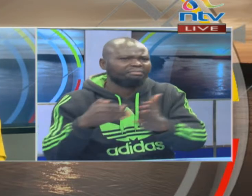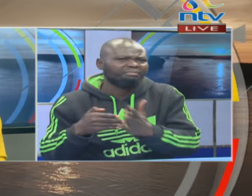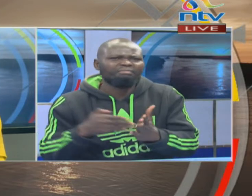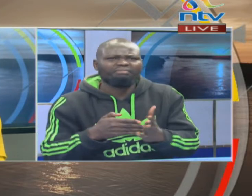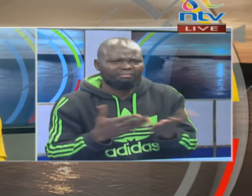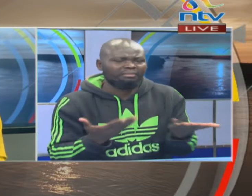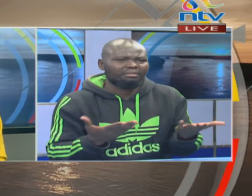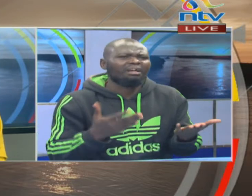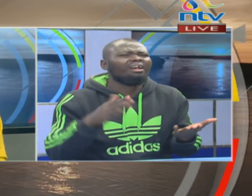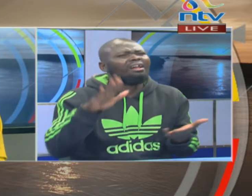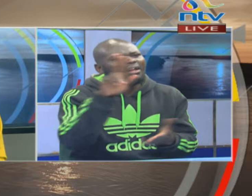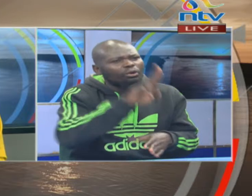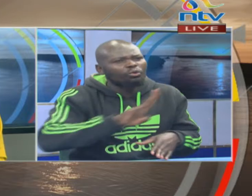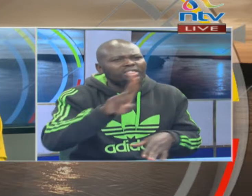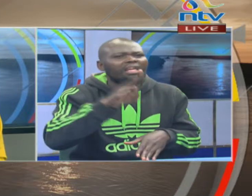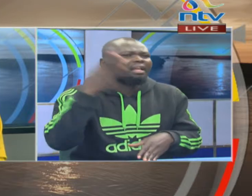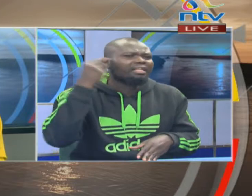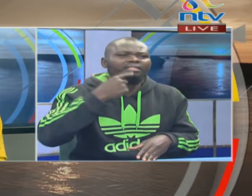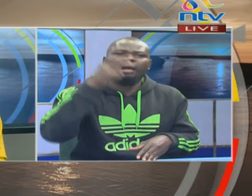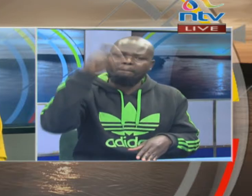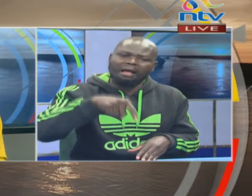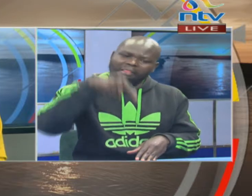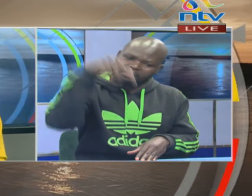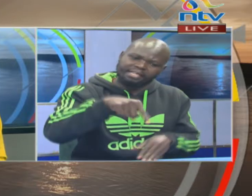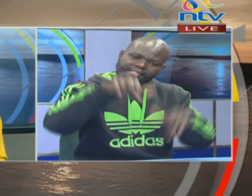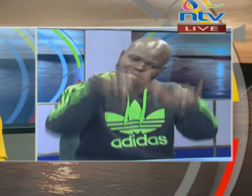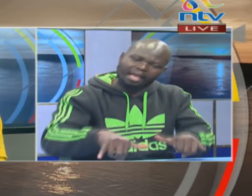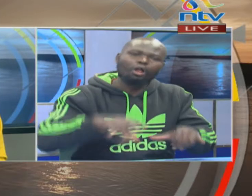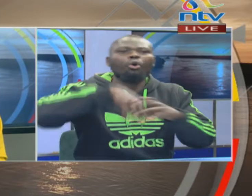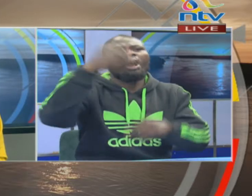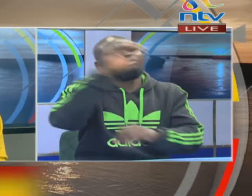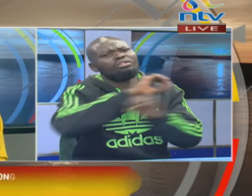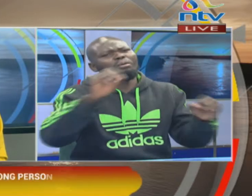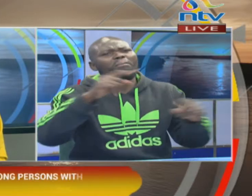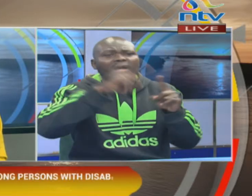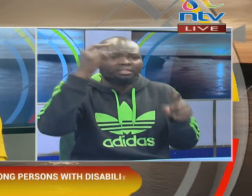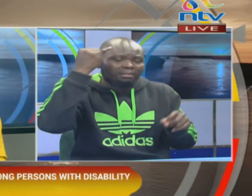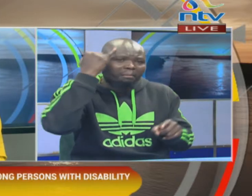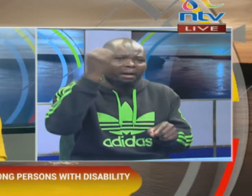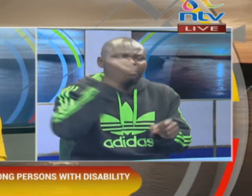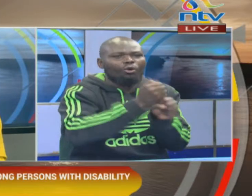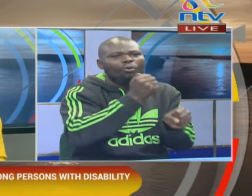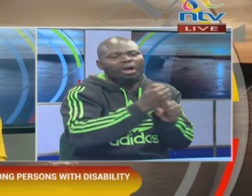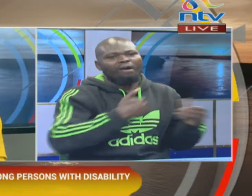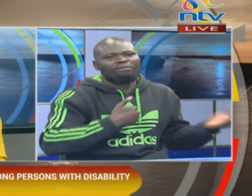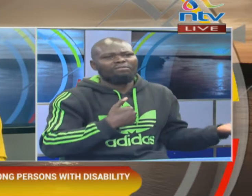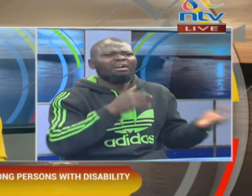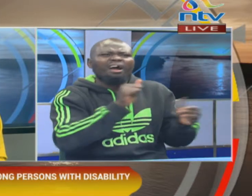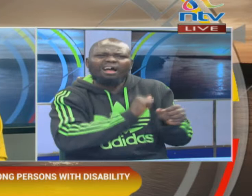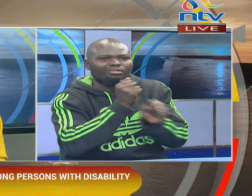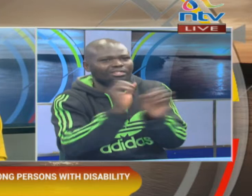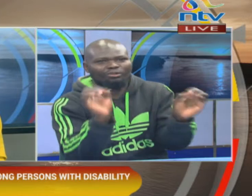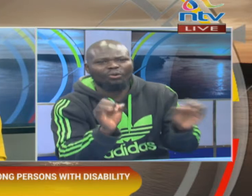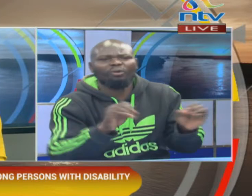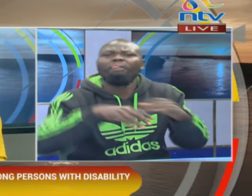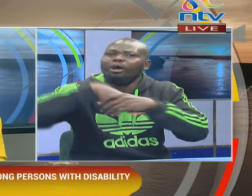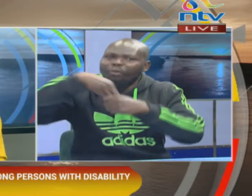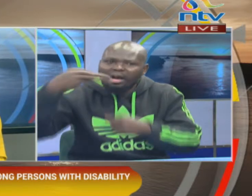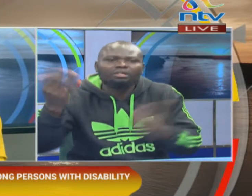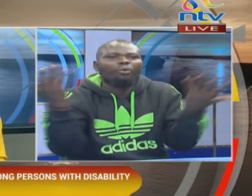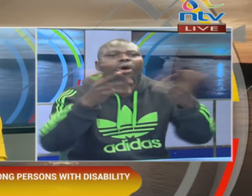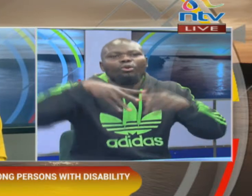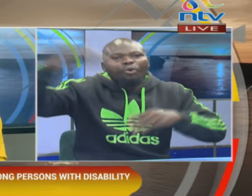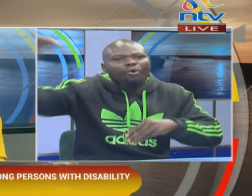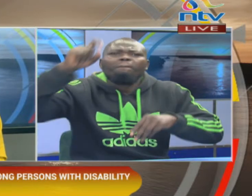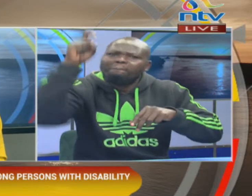But now, if a deaf person marries a hearing person, sometimes there's a communication barrier. So we need